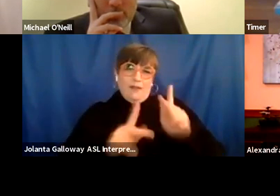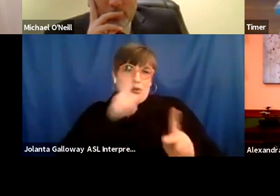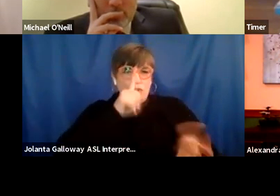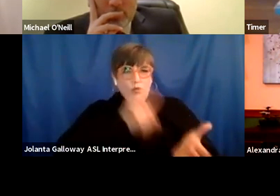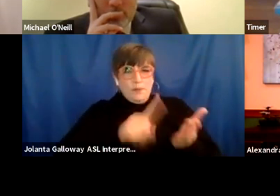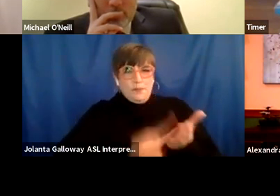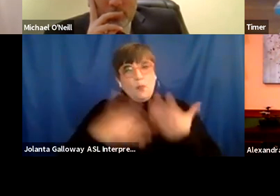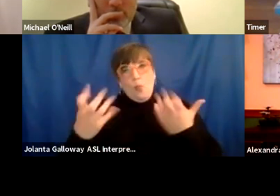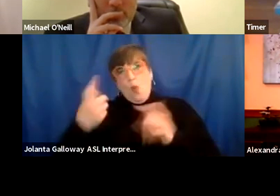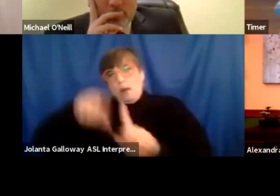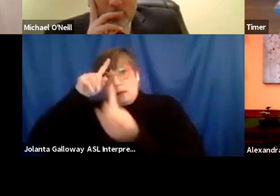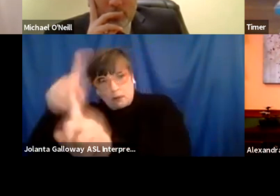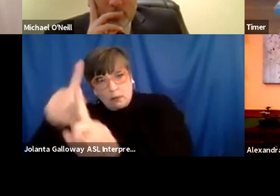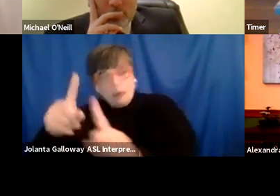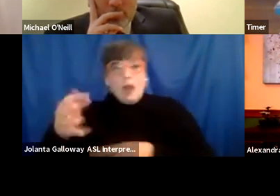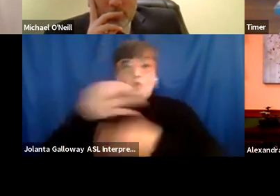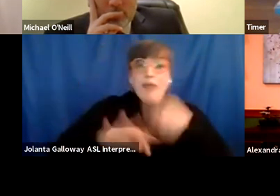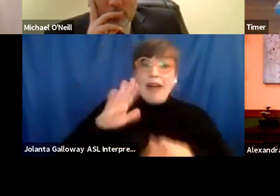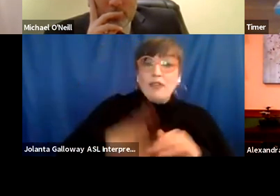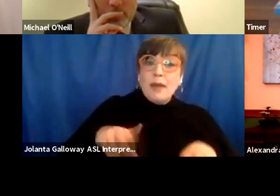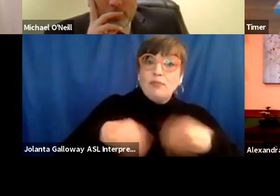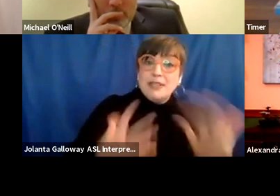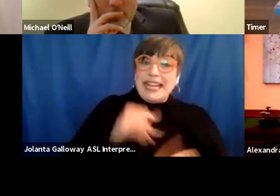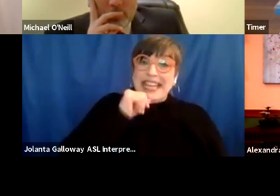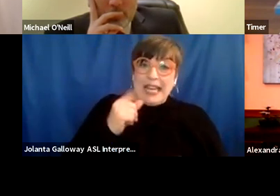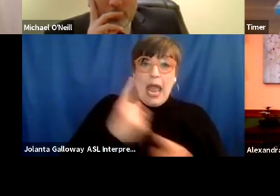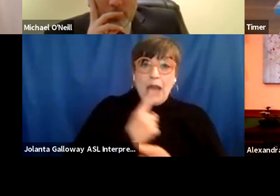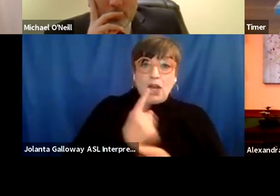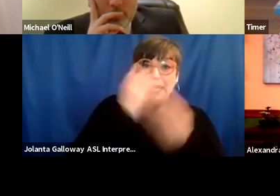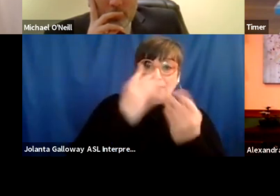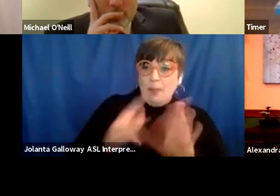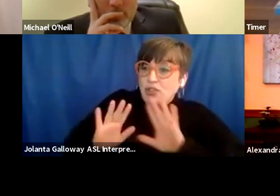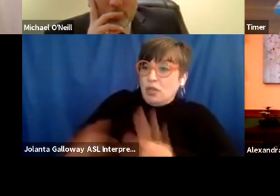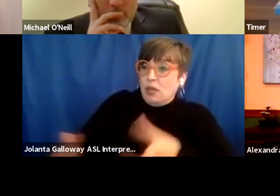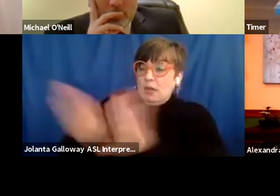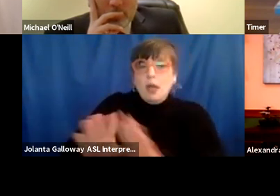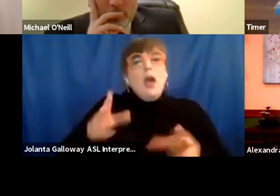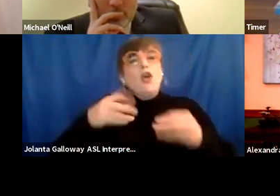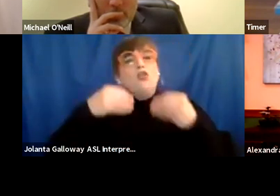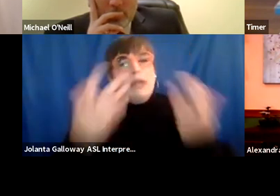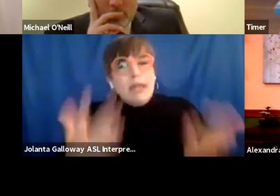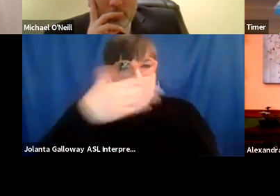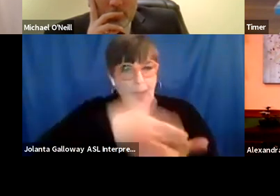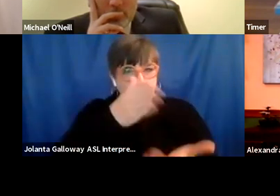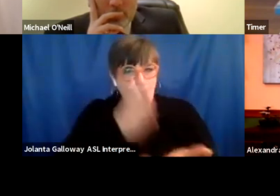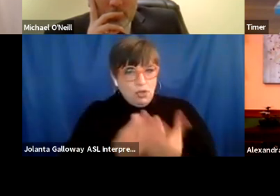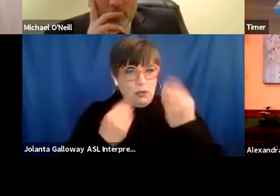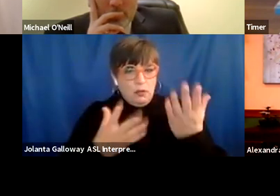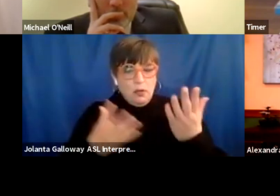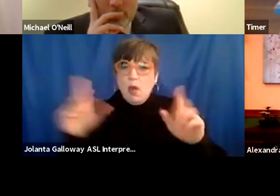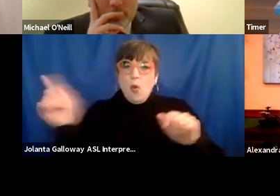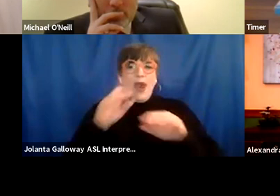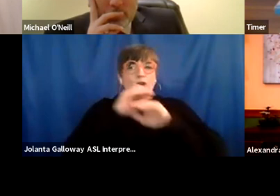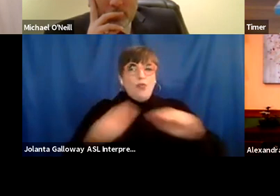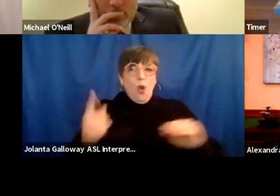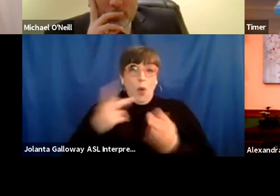than presenting inaccurate information to push for school closures. Create a budget proposal where there are no losers and you are